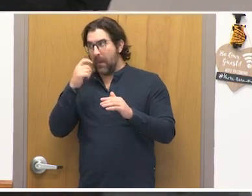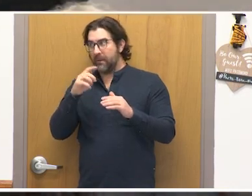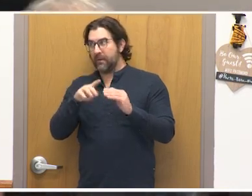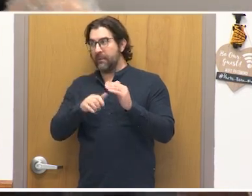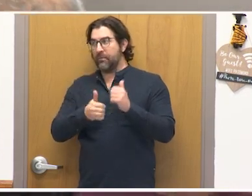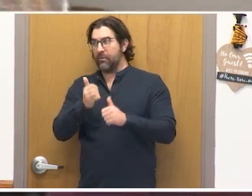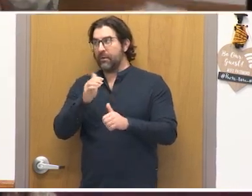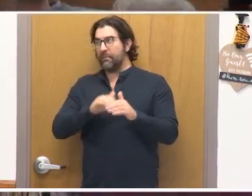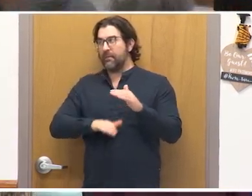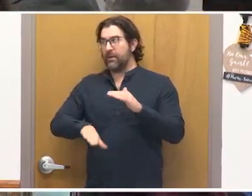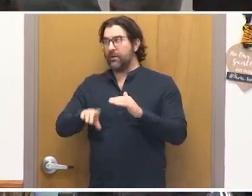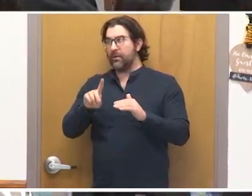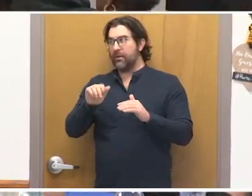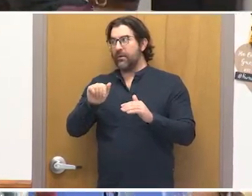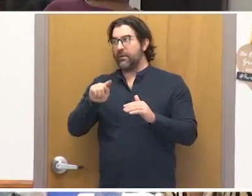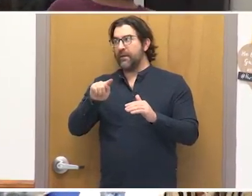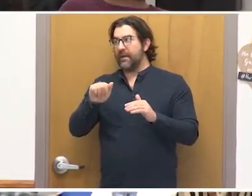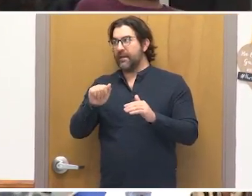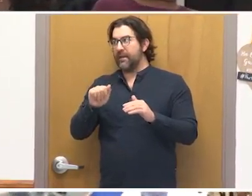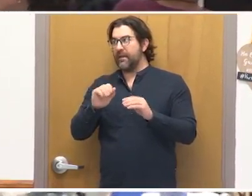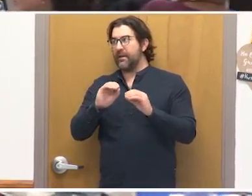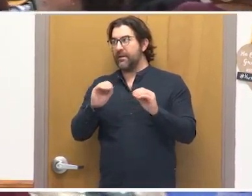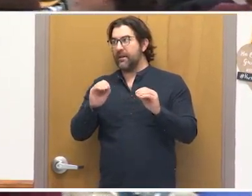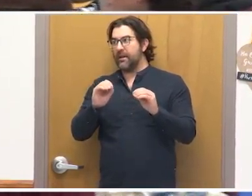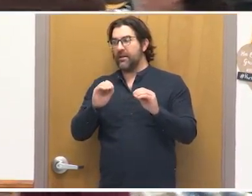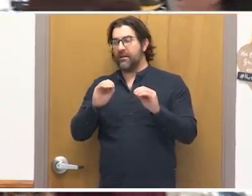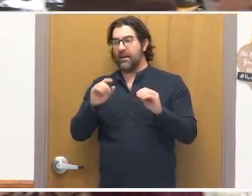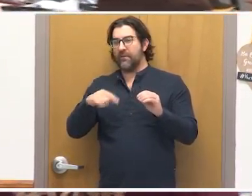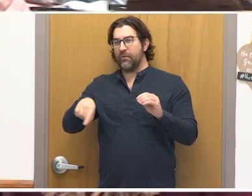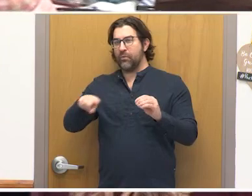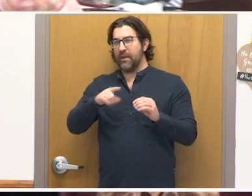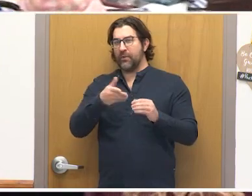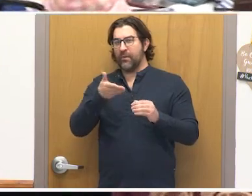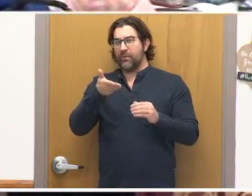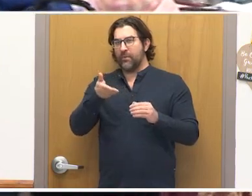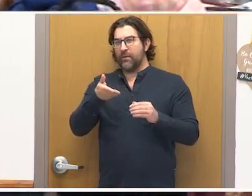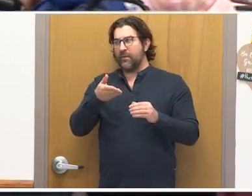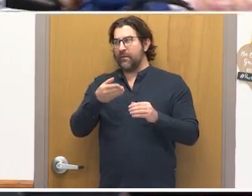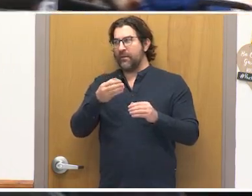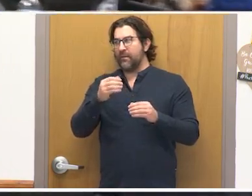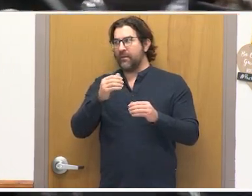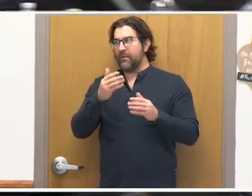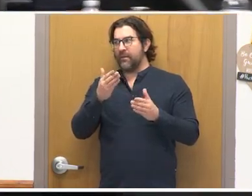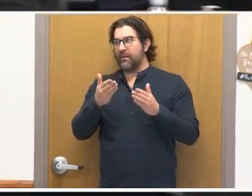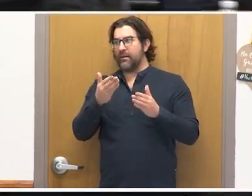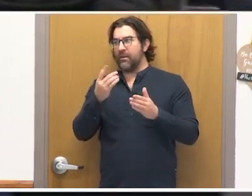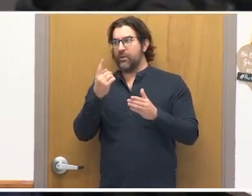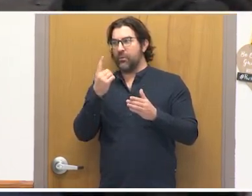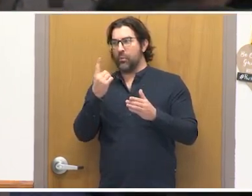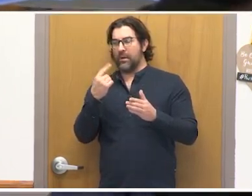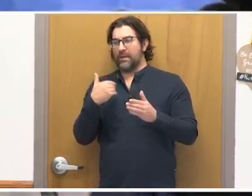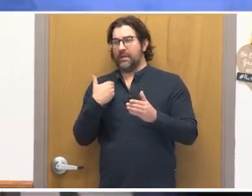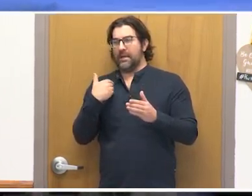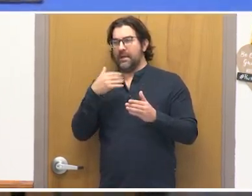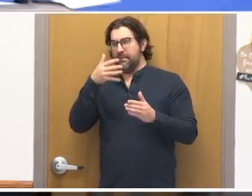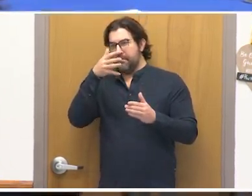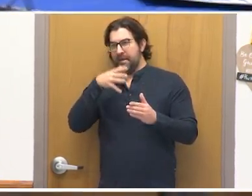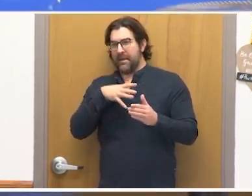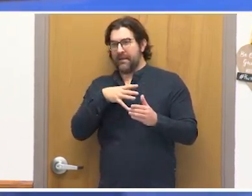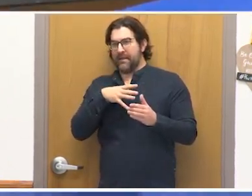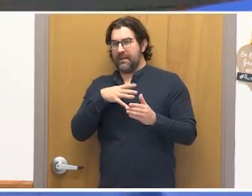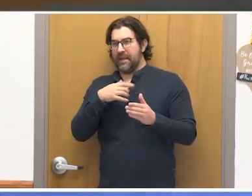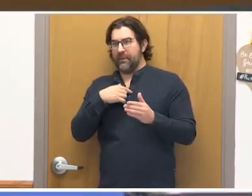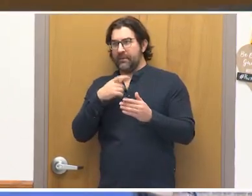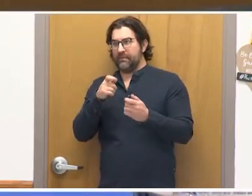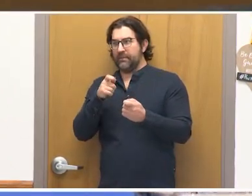mostly based off of the data. None of you all were in the room, well, I wouldn't say none of you all. It was this young gentleman that